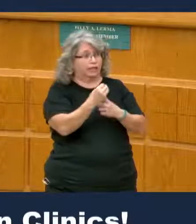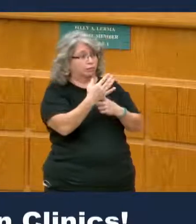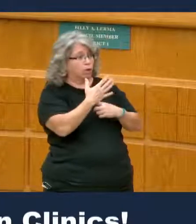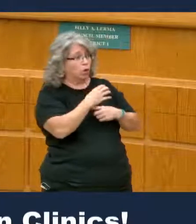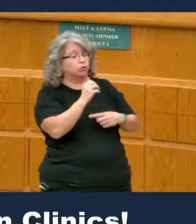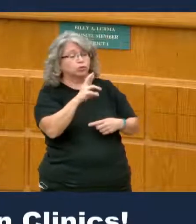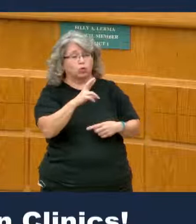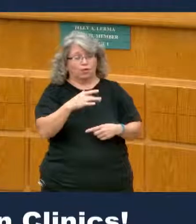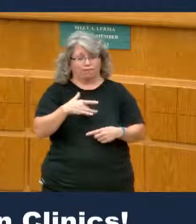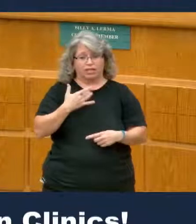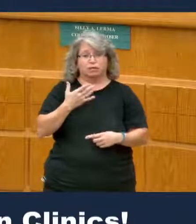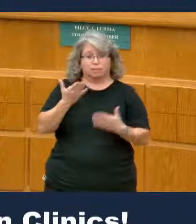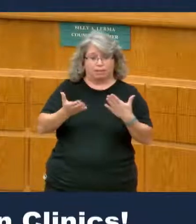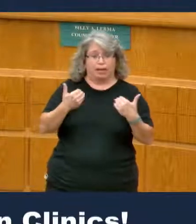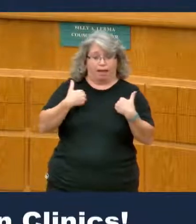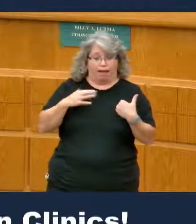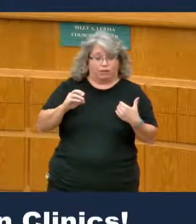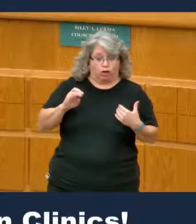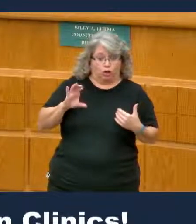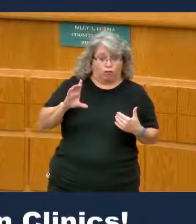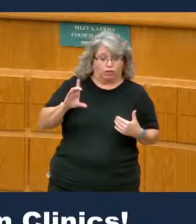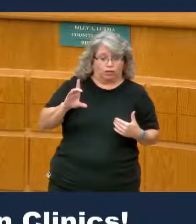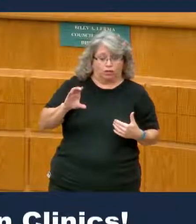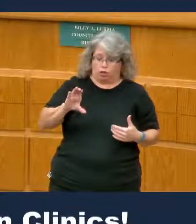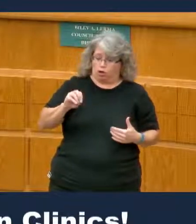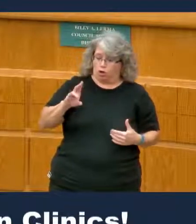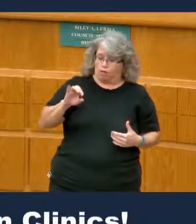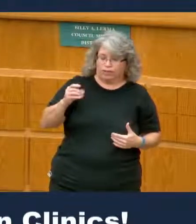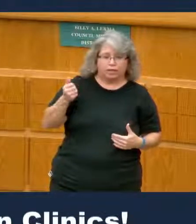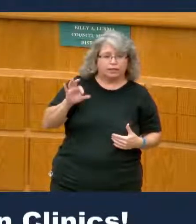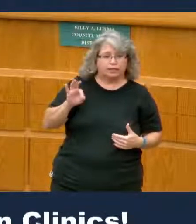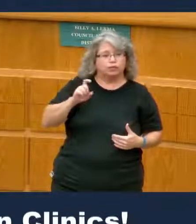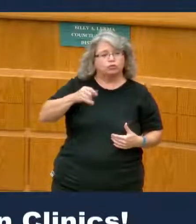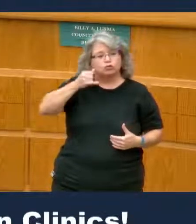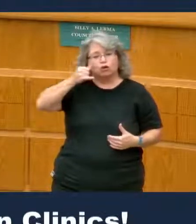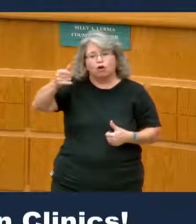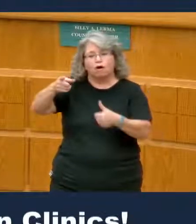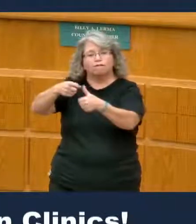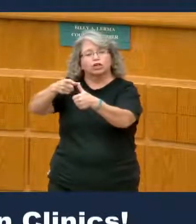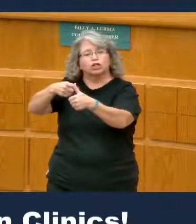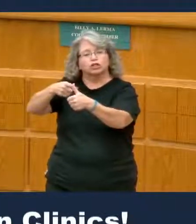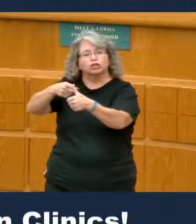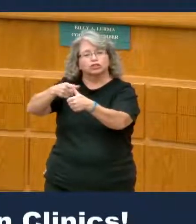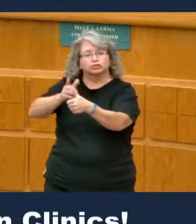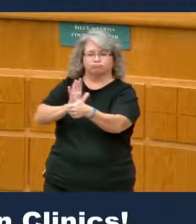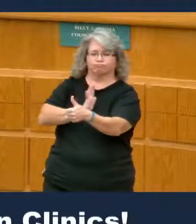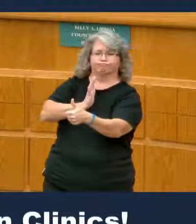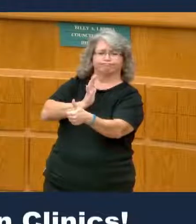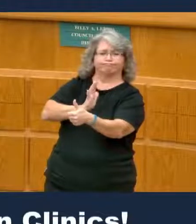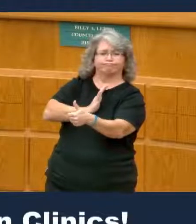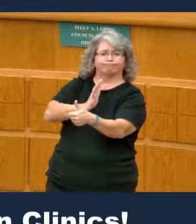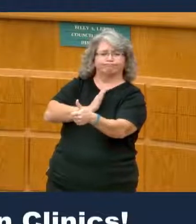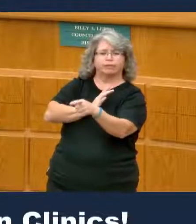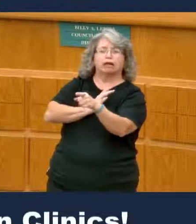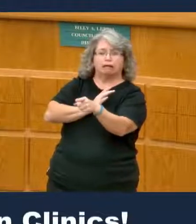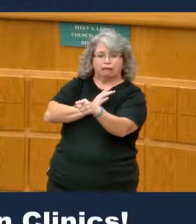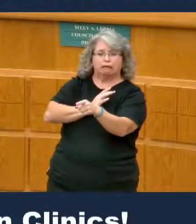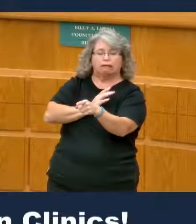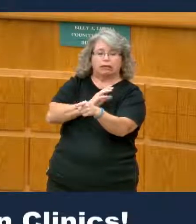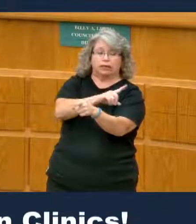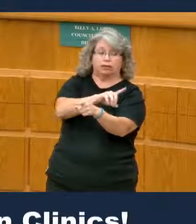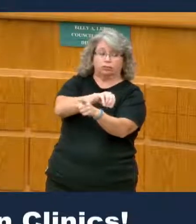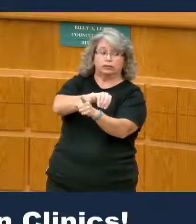have COVID-19, you should be calling them before you go over there. So that way it's a courtesy to them so they know, oh, they were exposed